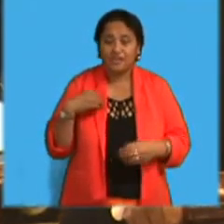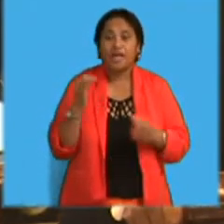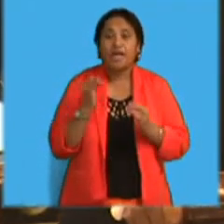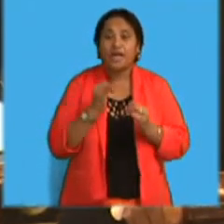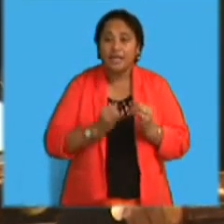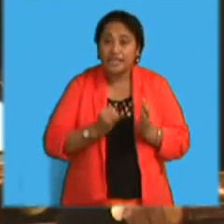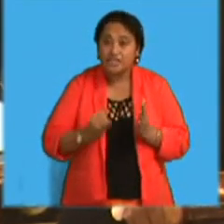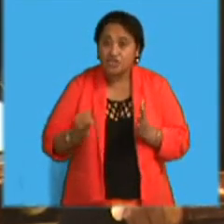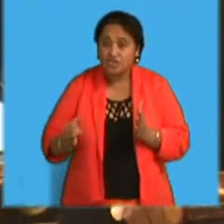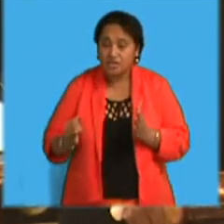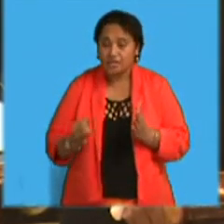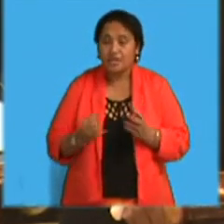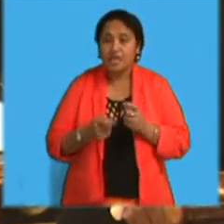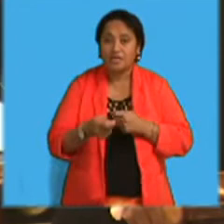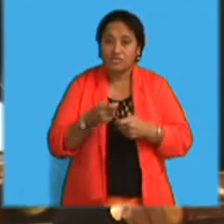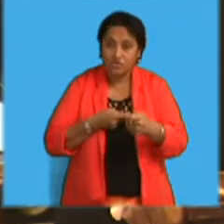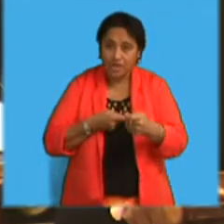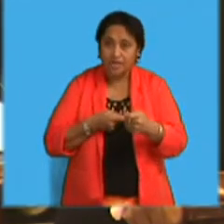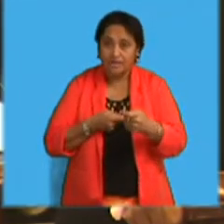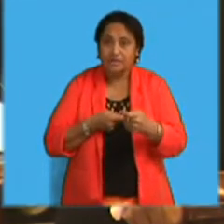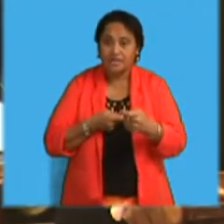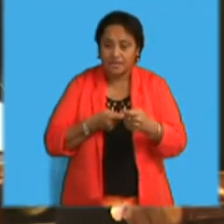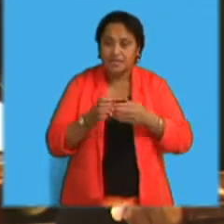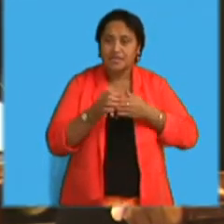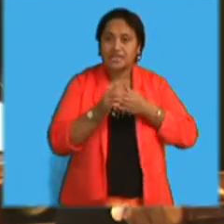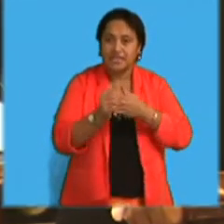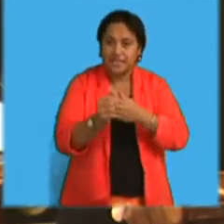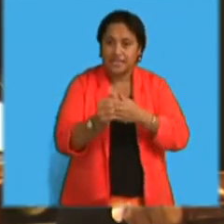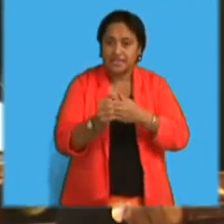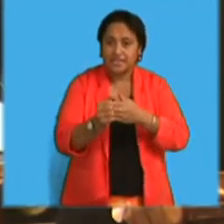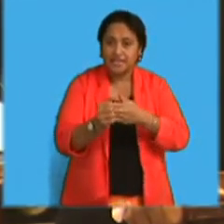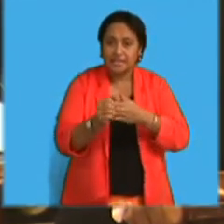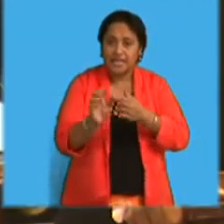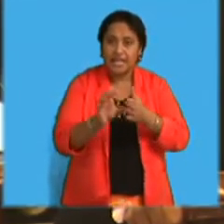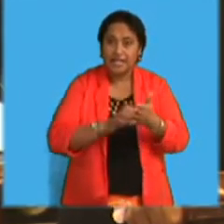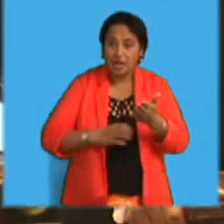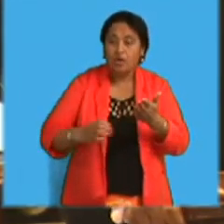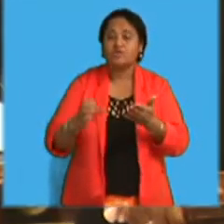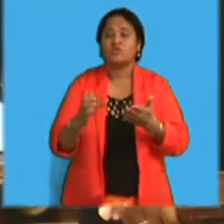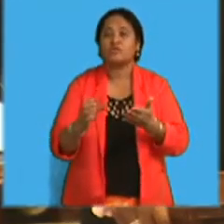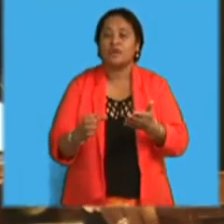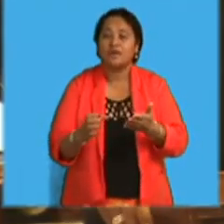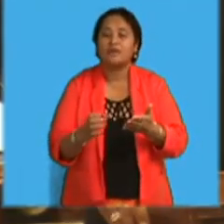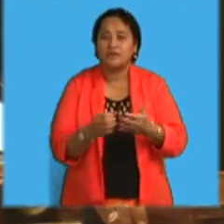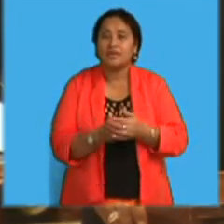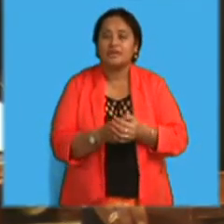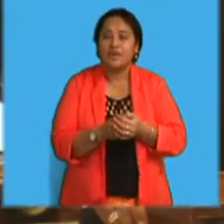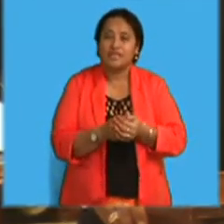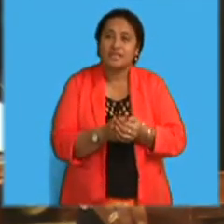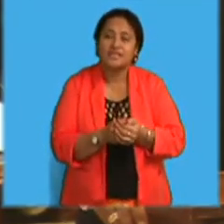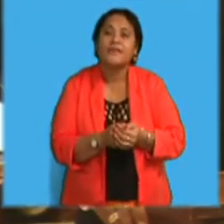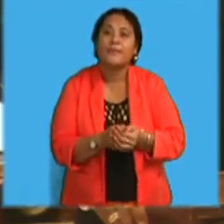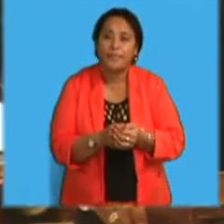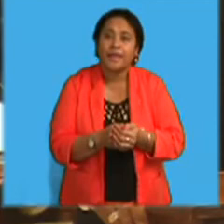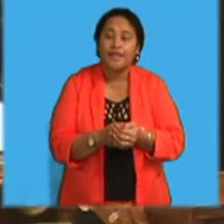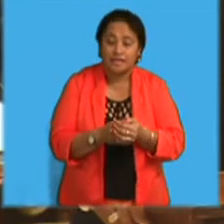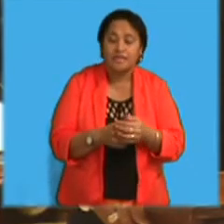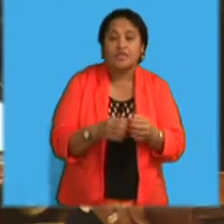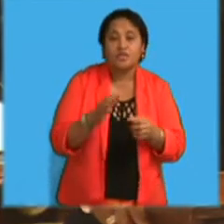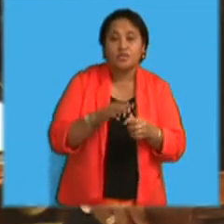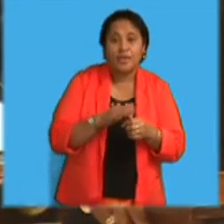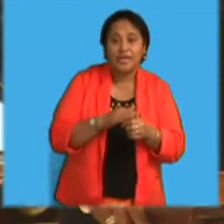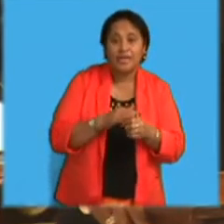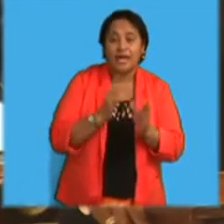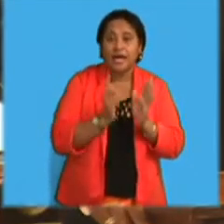role in the review of the Consumer Credit Act. And the key purpose of the Consumer Credit Act review is to strengthen the legal framework for the